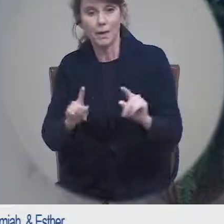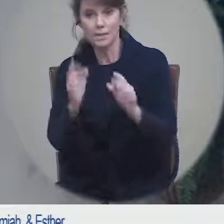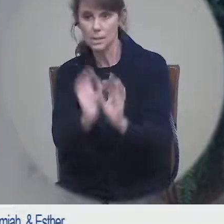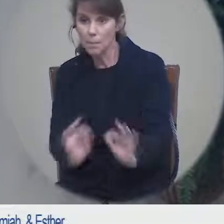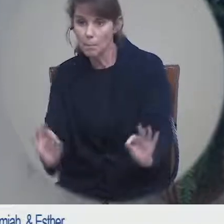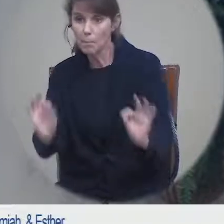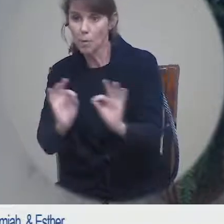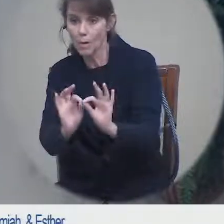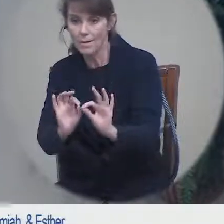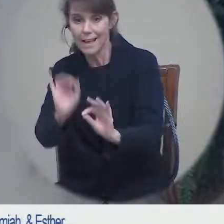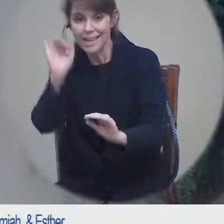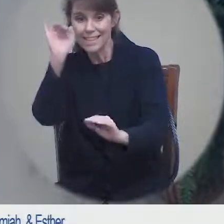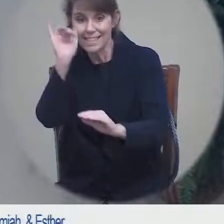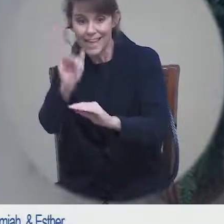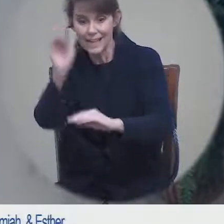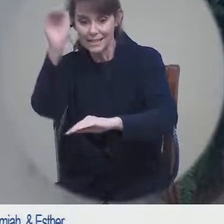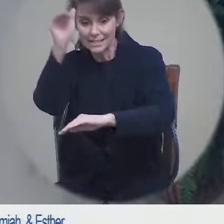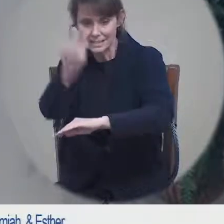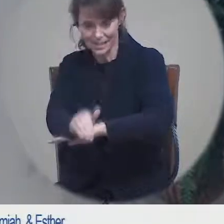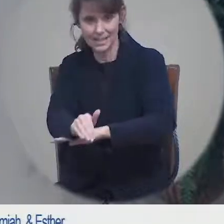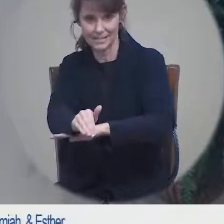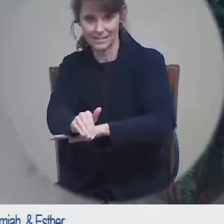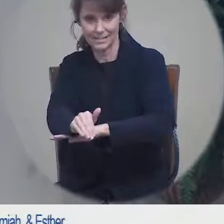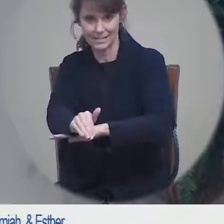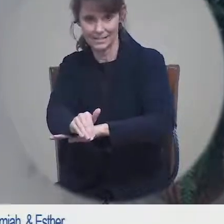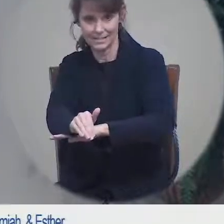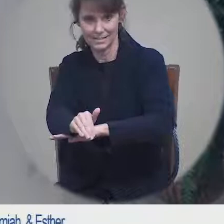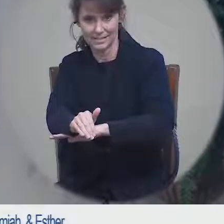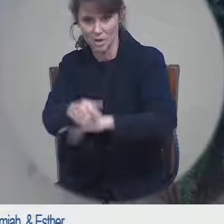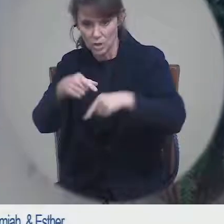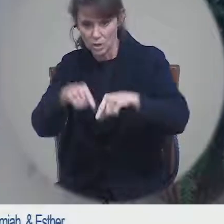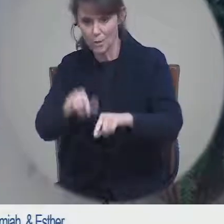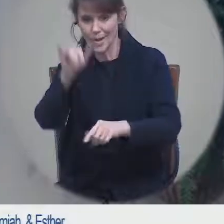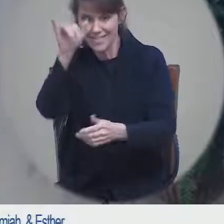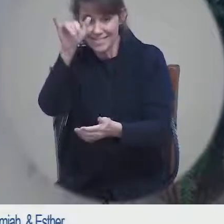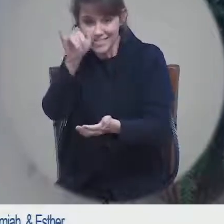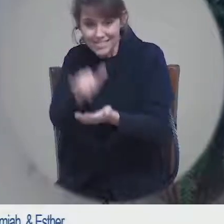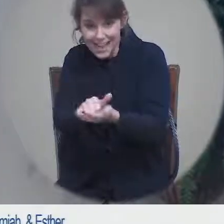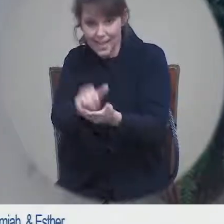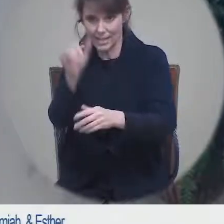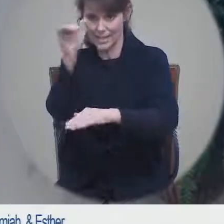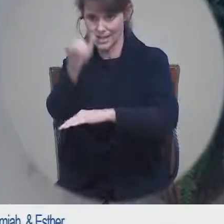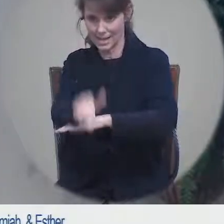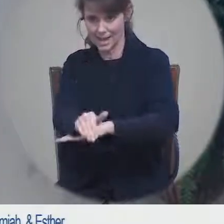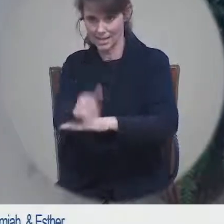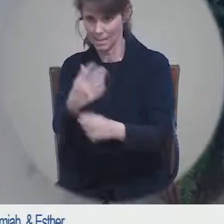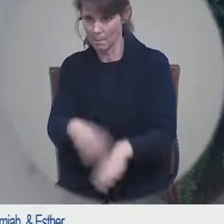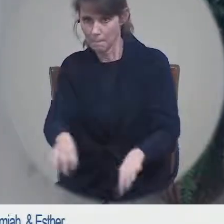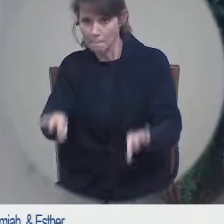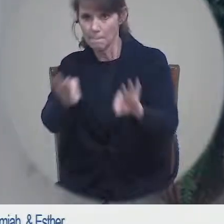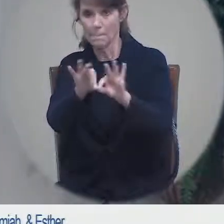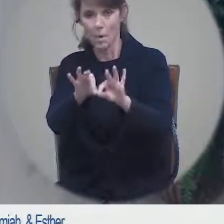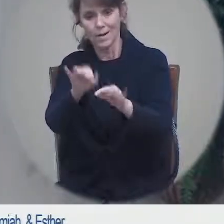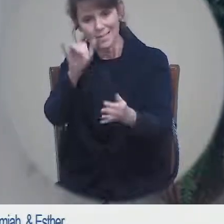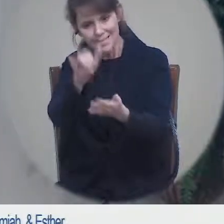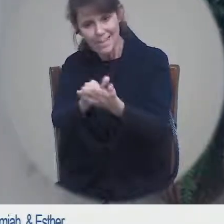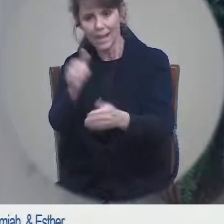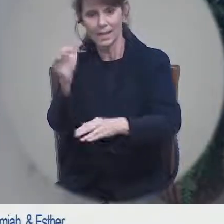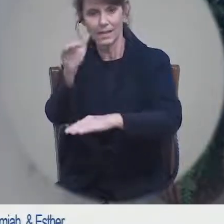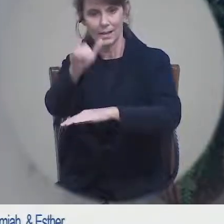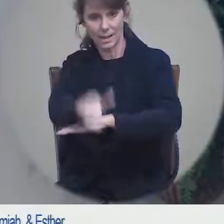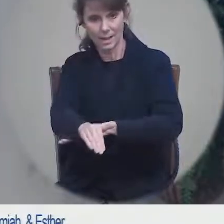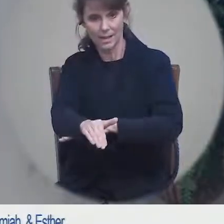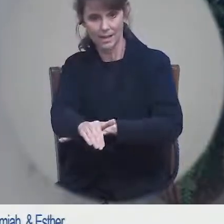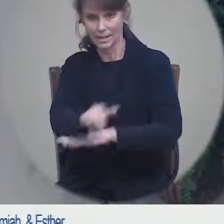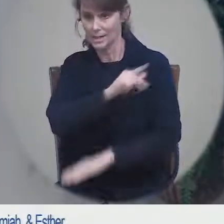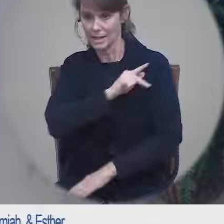during that night. There's some significance to this night. It's almost in parallel to that day back in chapter 5